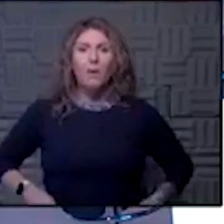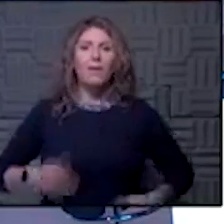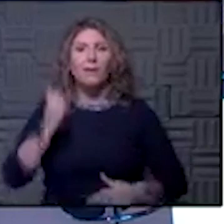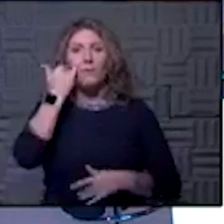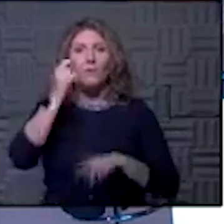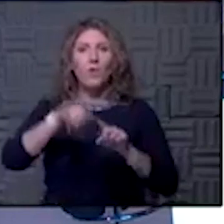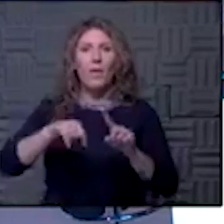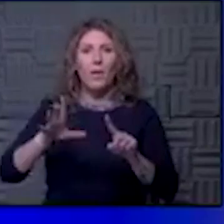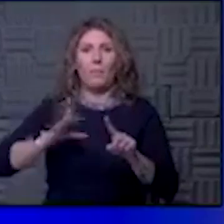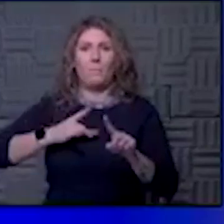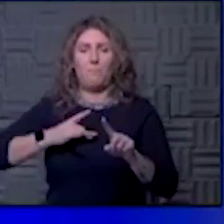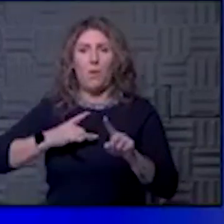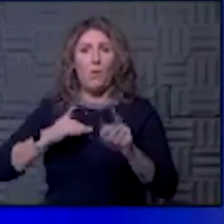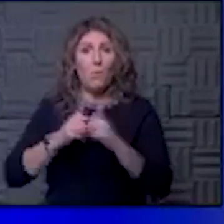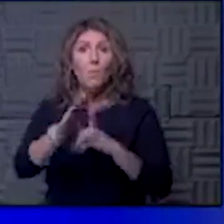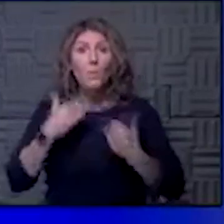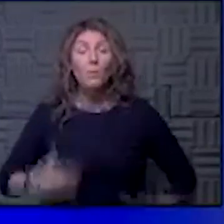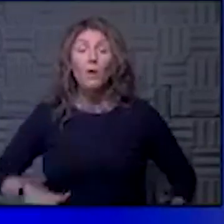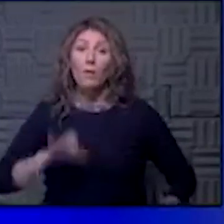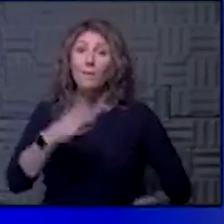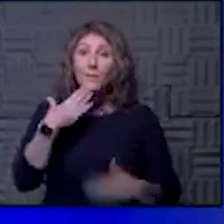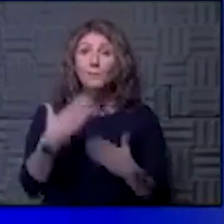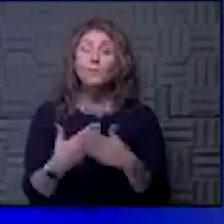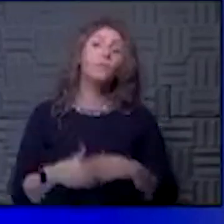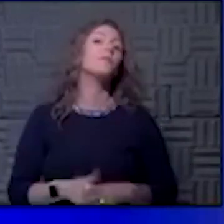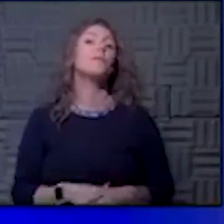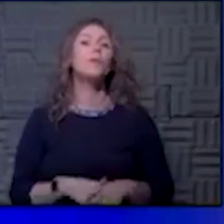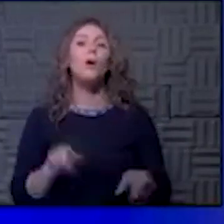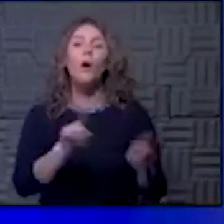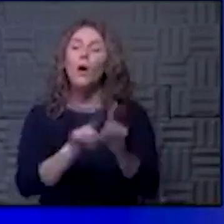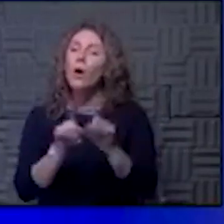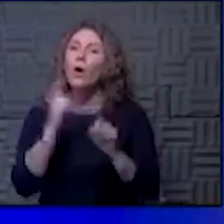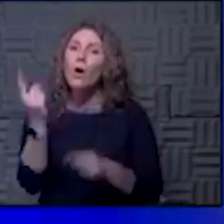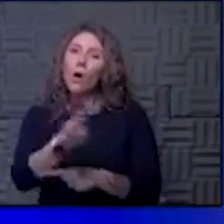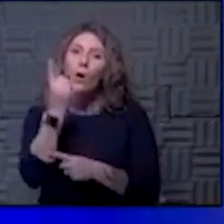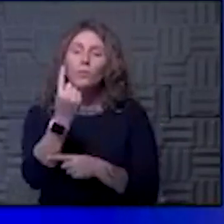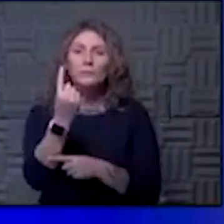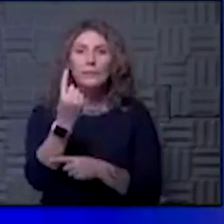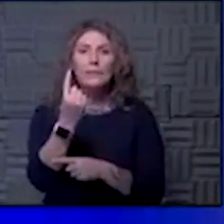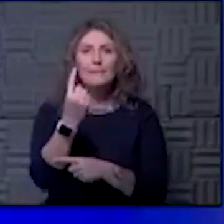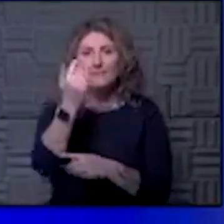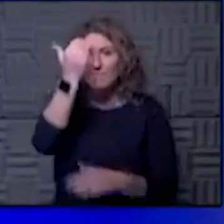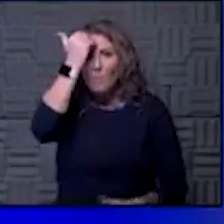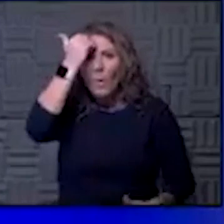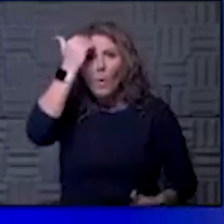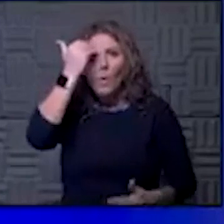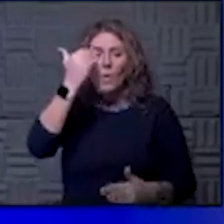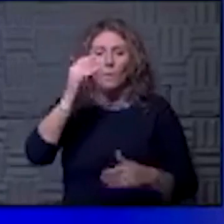that receptor on your body, I think that's a good thing. So we are always cognizant of mutations. We know they can occur.